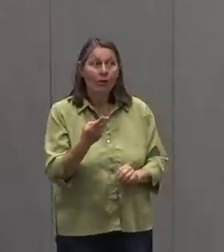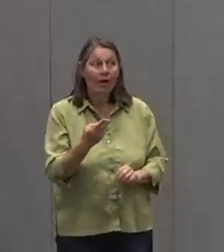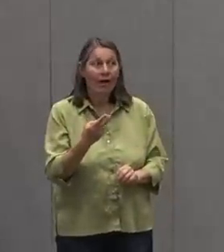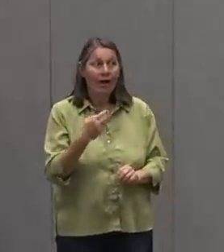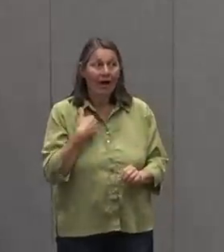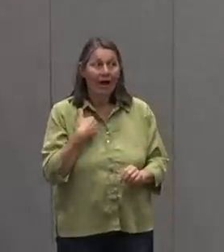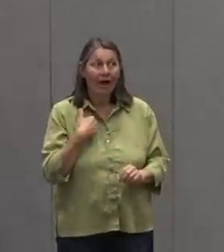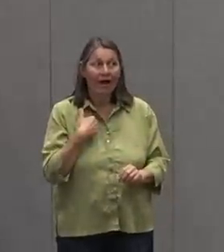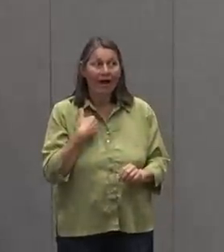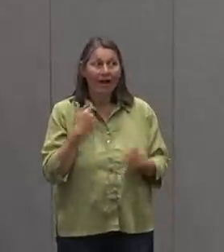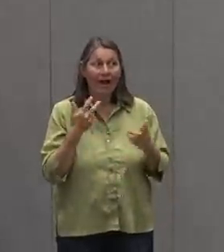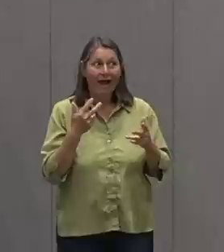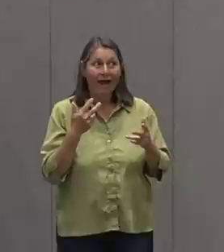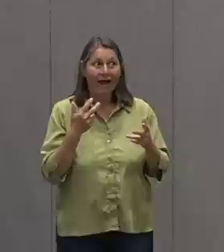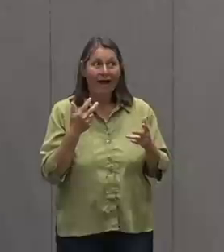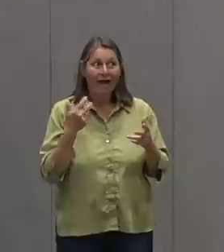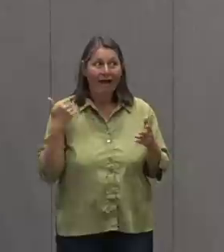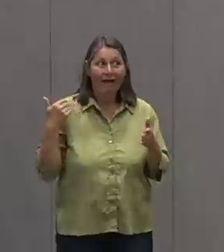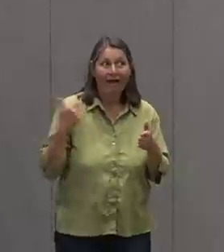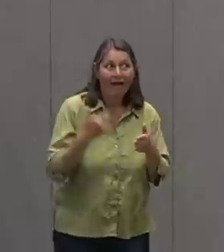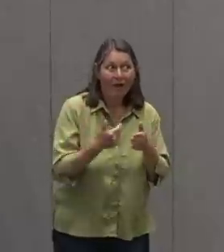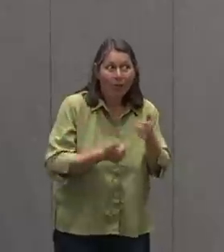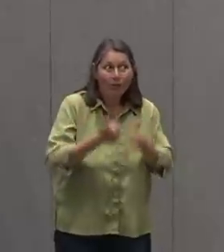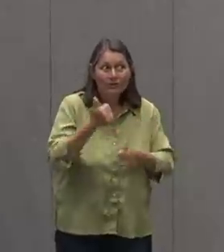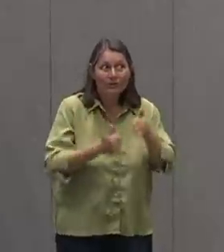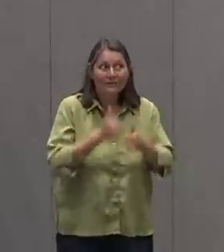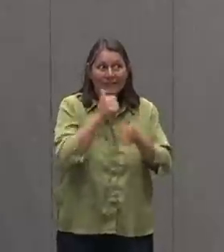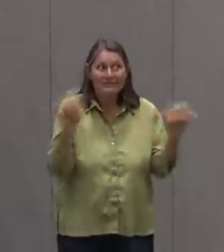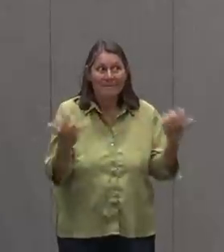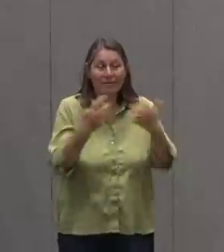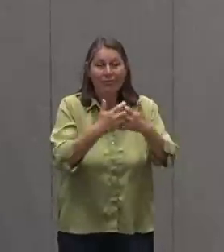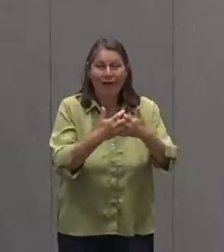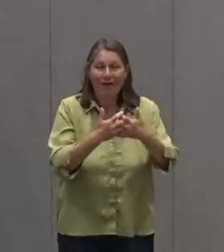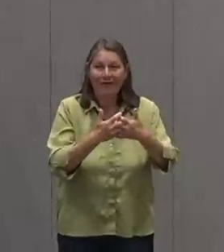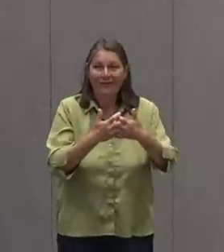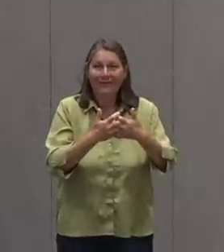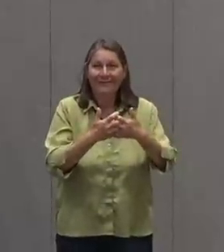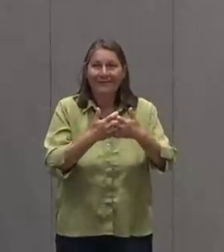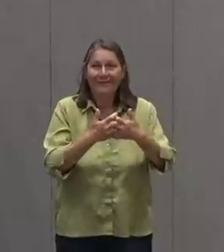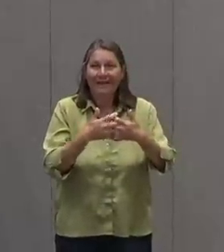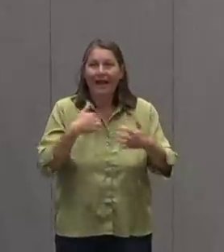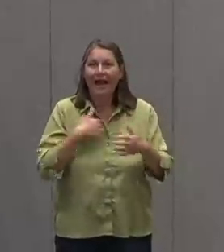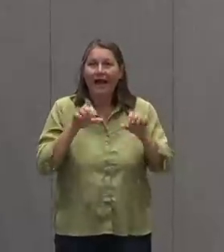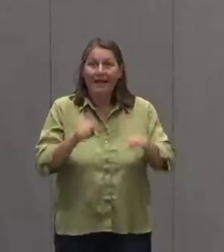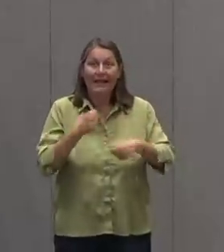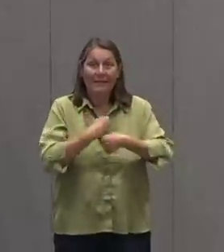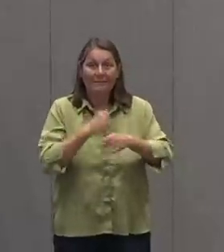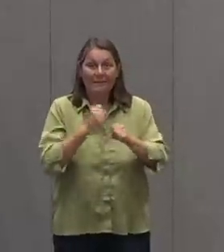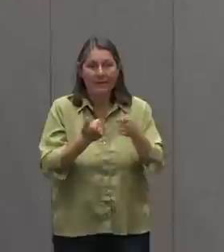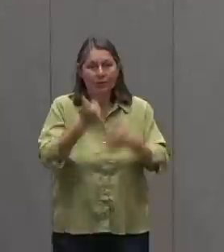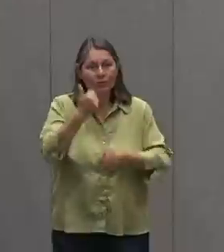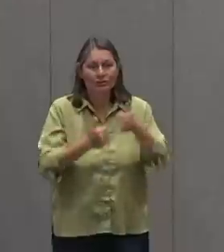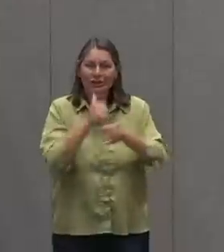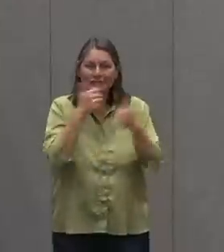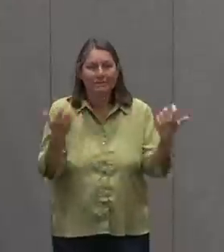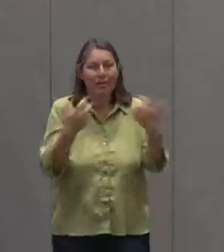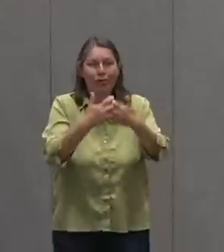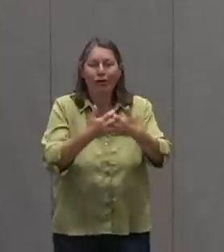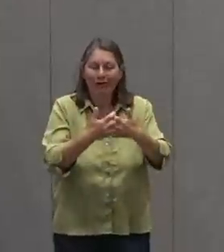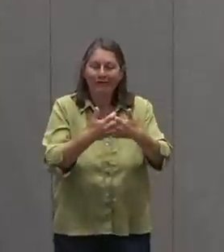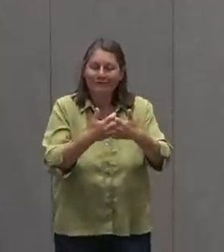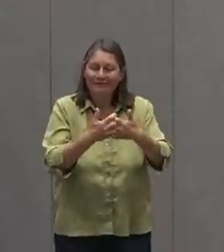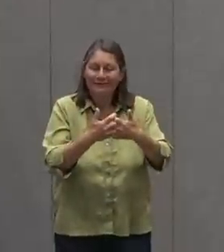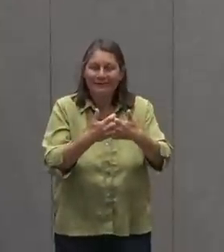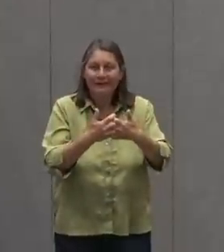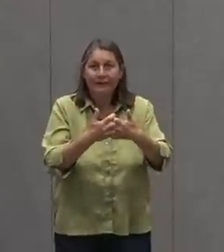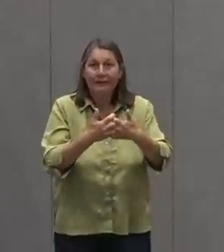have the same cards as our which one doesn't belong. Mm-hmm. I could make a which one doesn't belong out of these cards. All